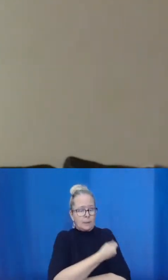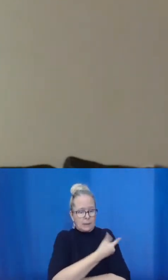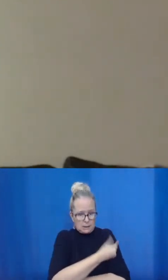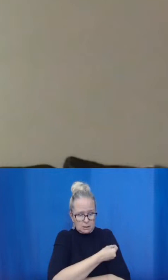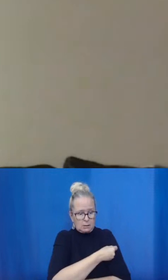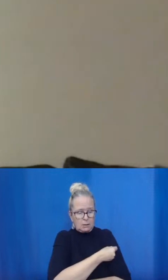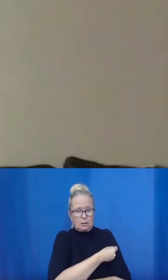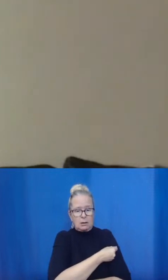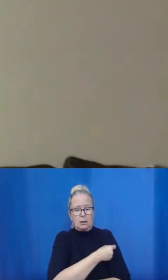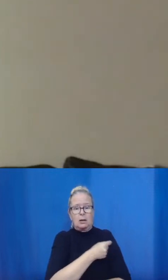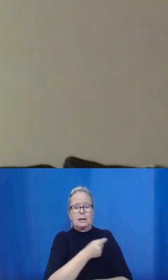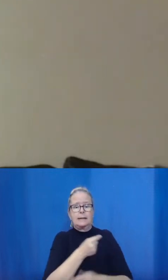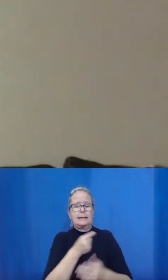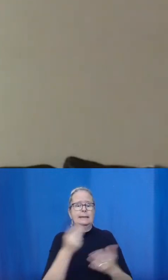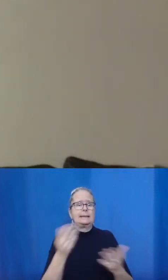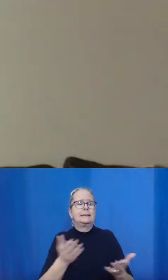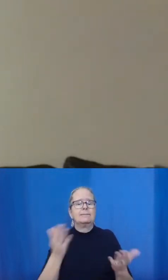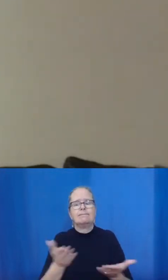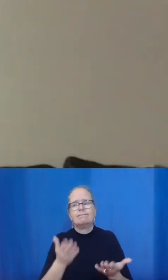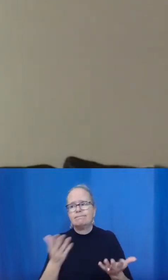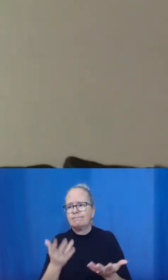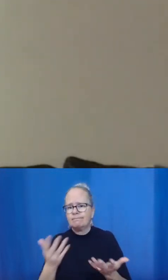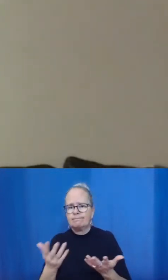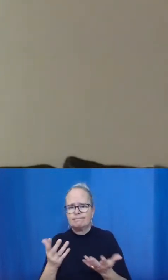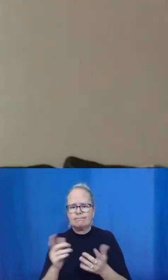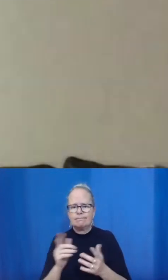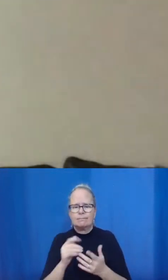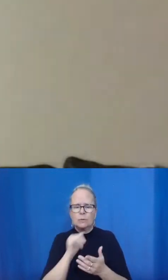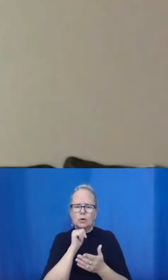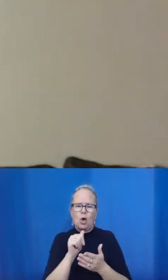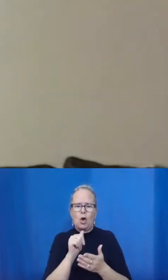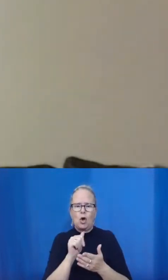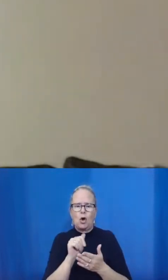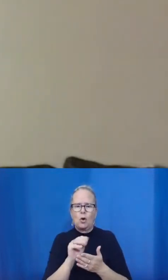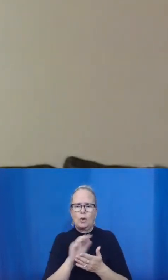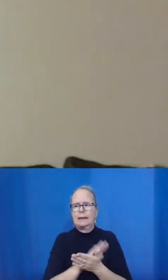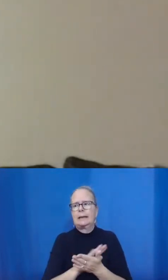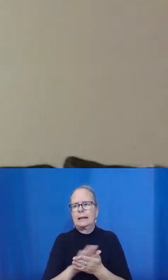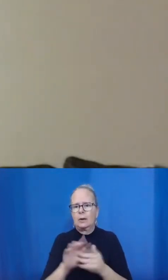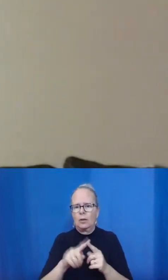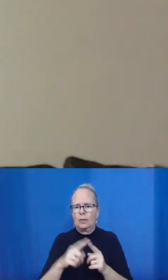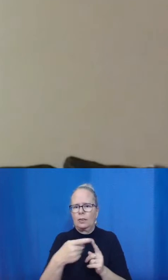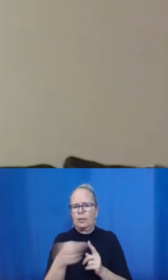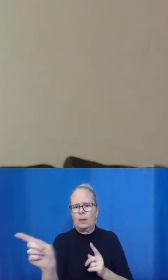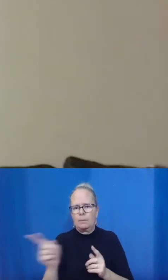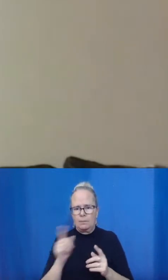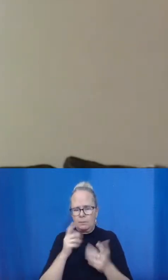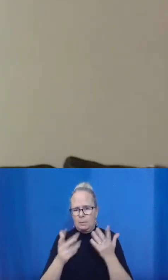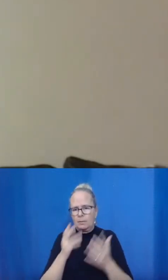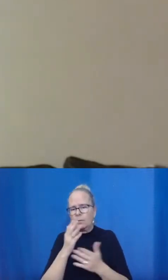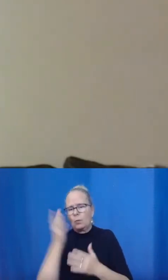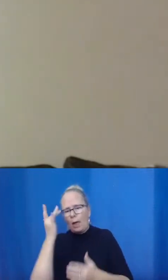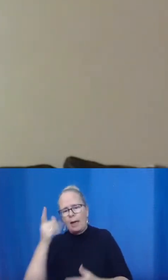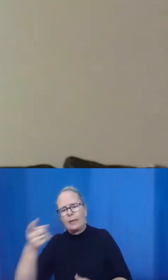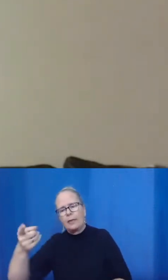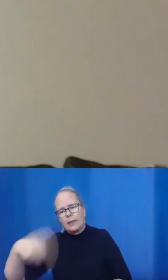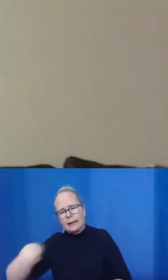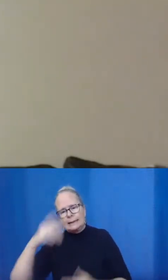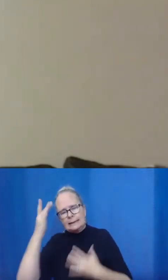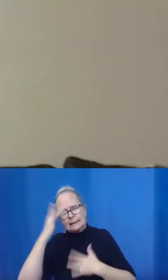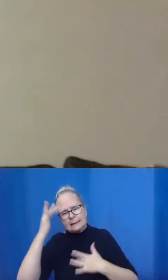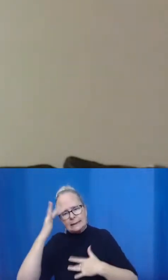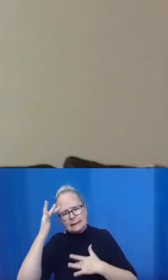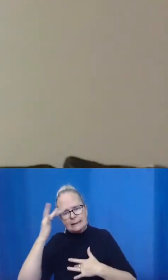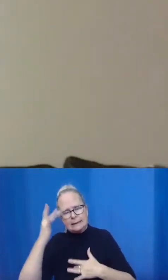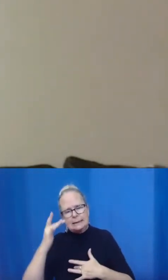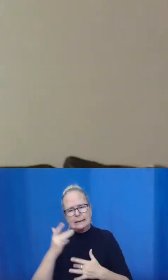there with blood cancers that these are safe. These vaccines are safe. And I know that